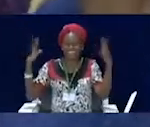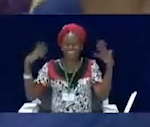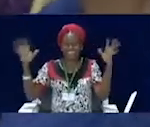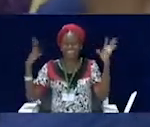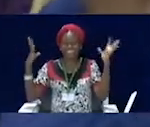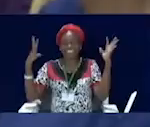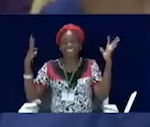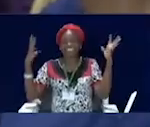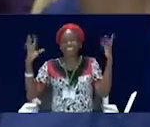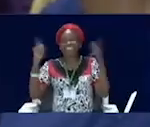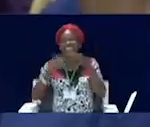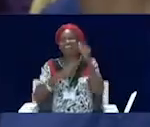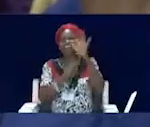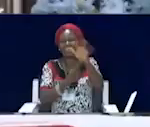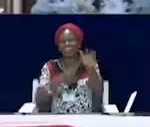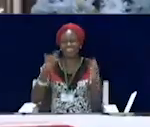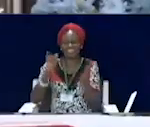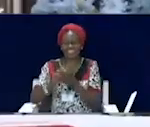show them that